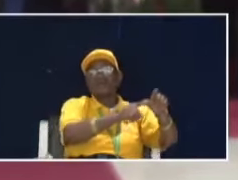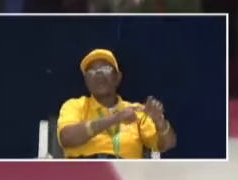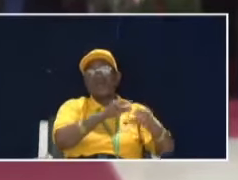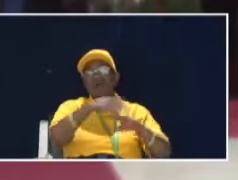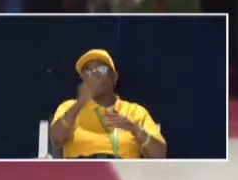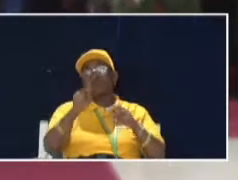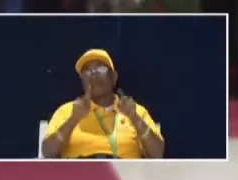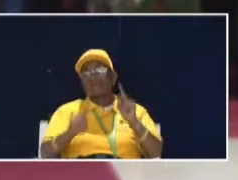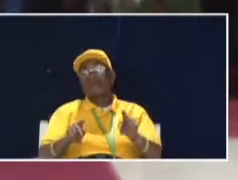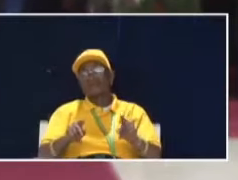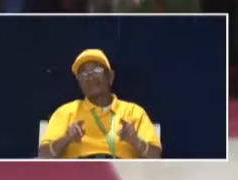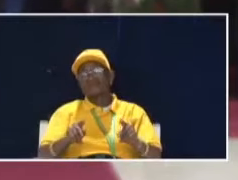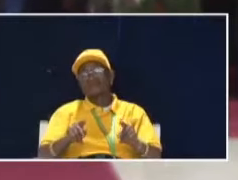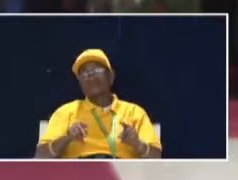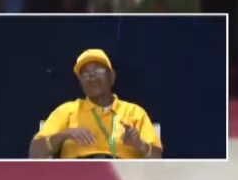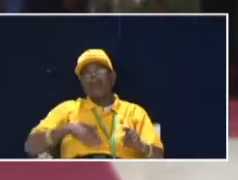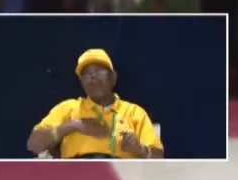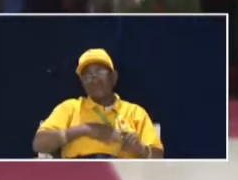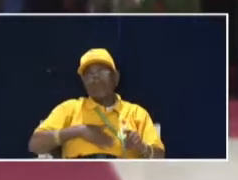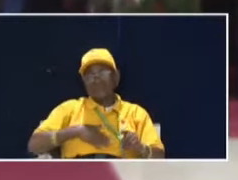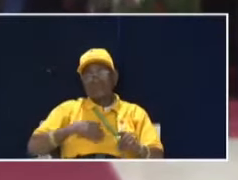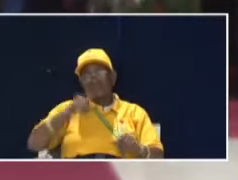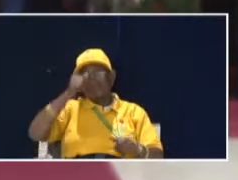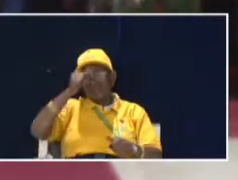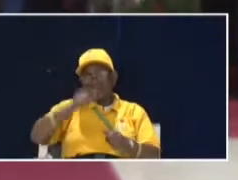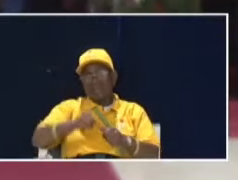please remember me.